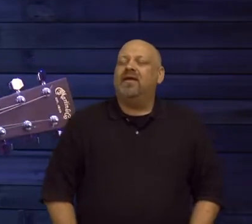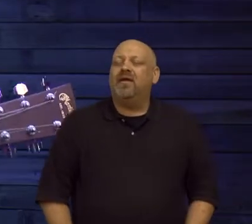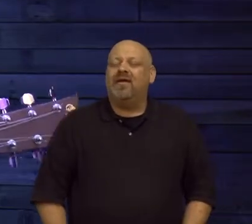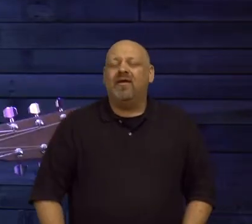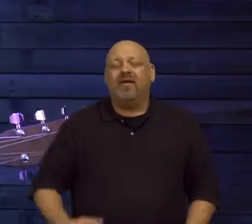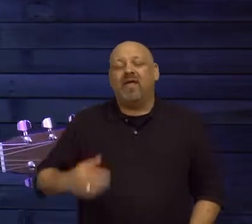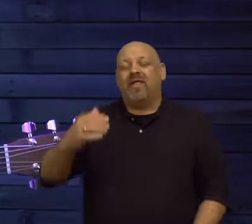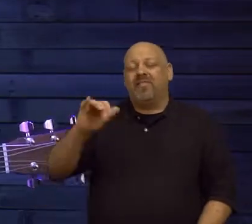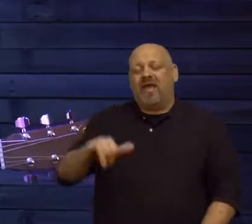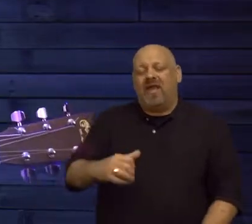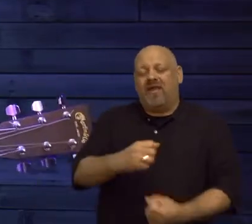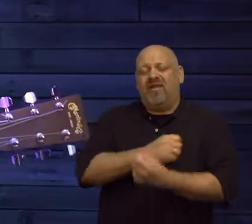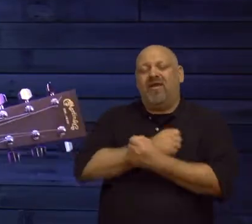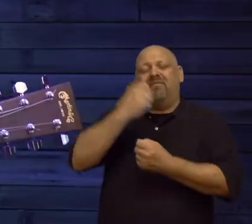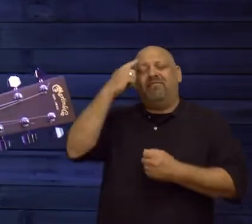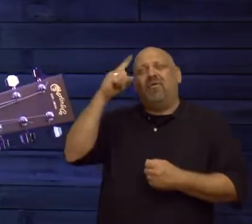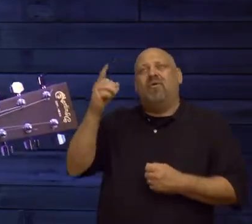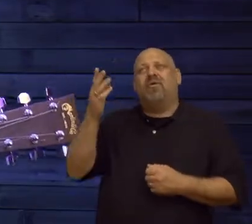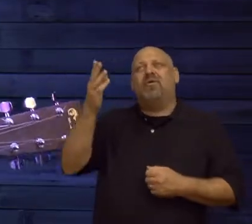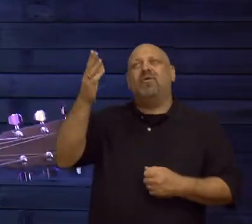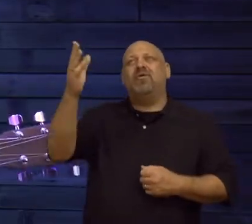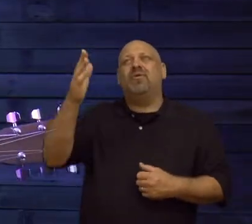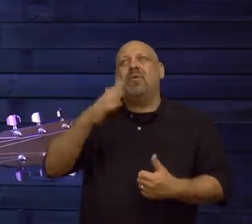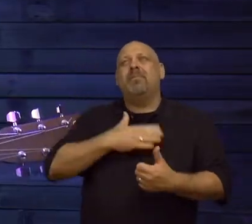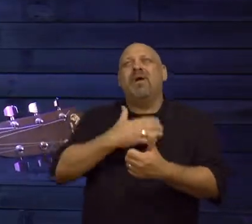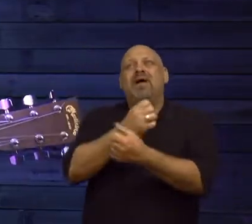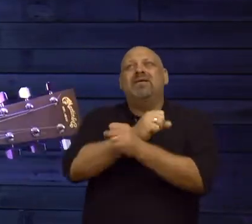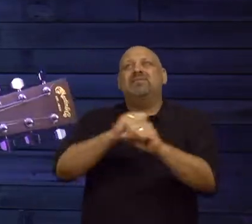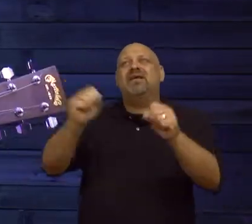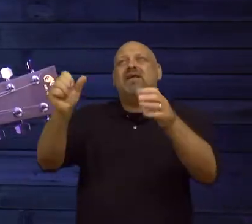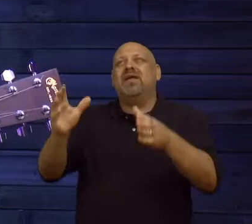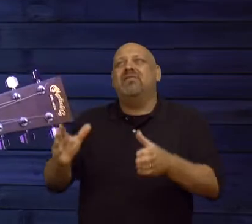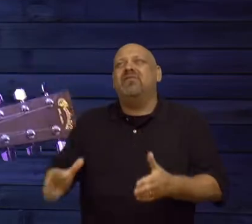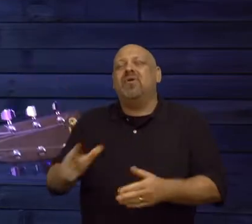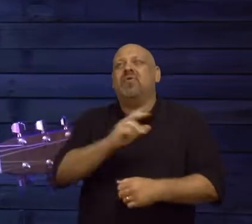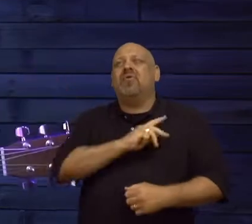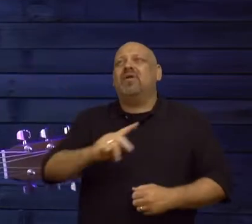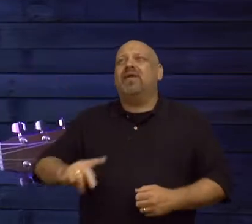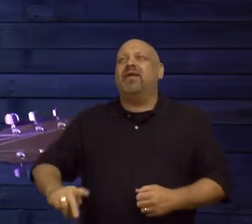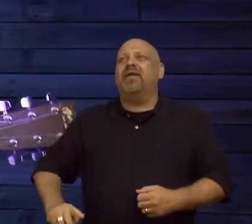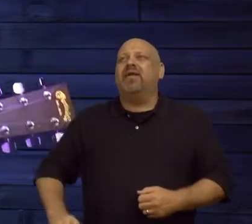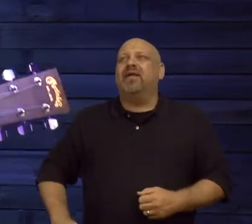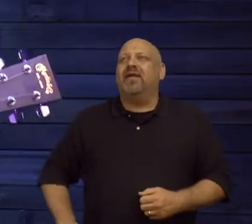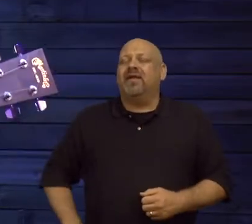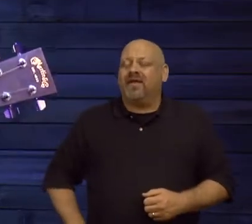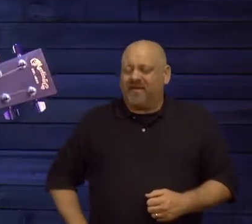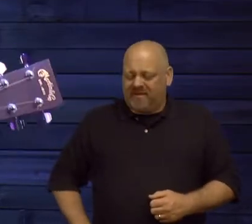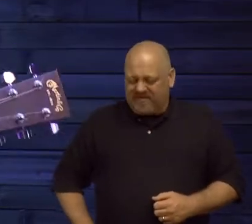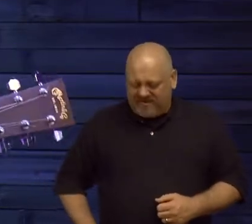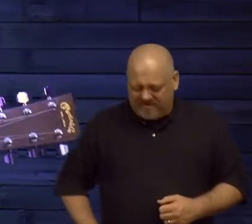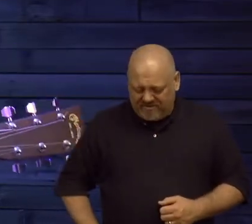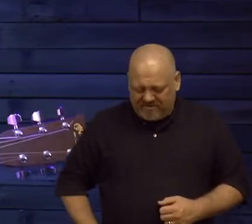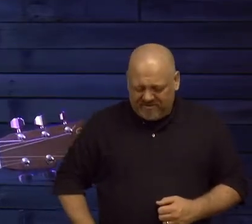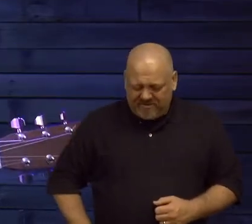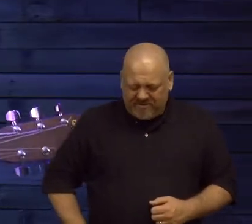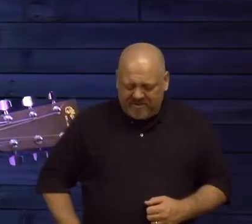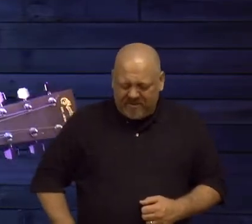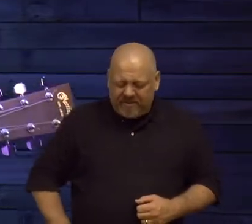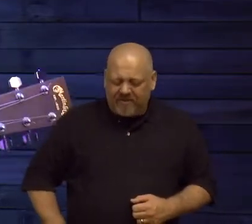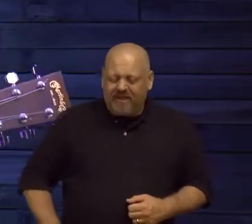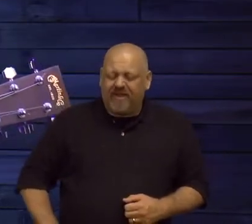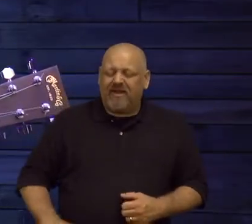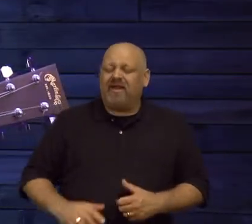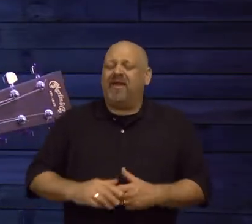It's for you, Lord, my Savior, King. It breaks the